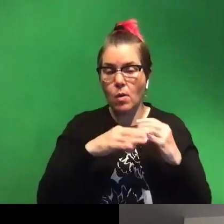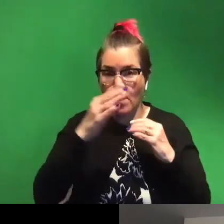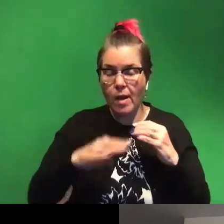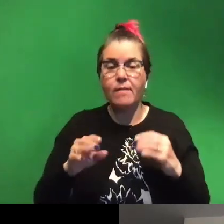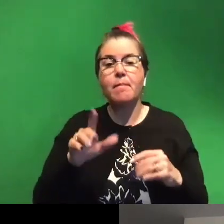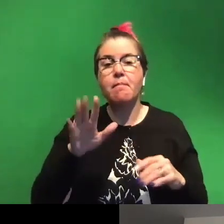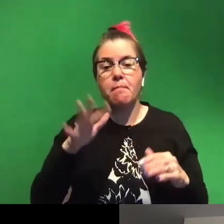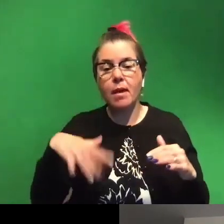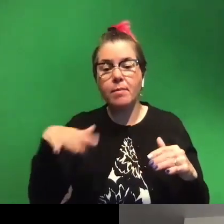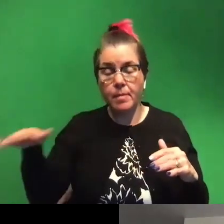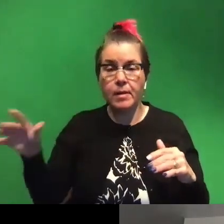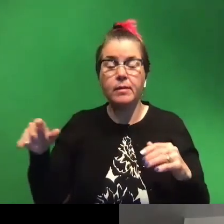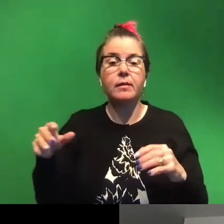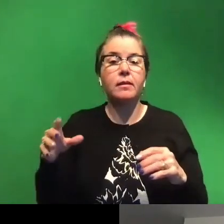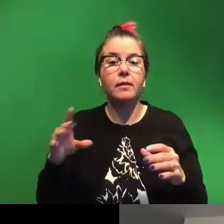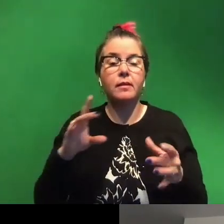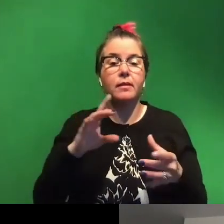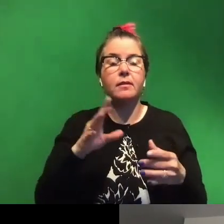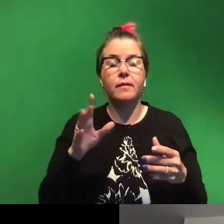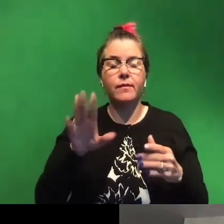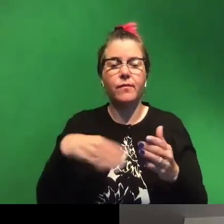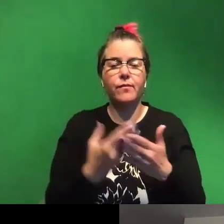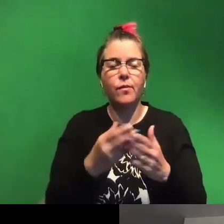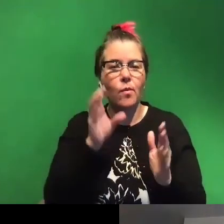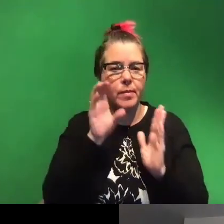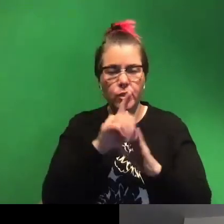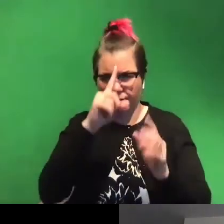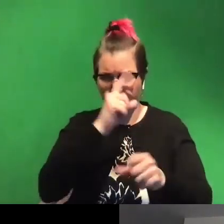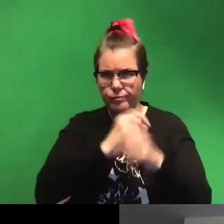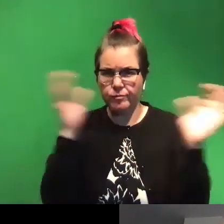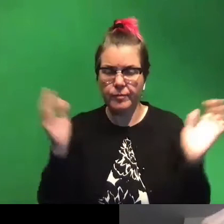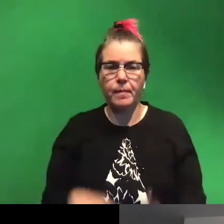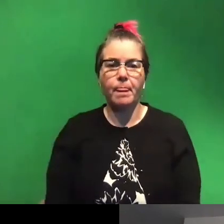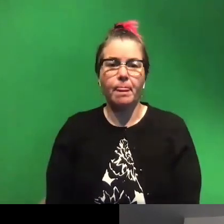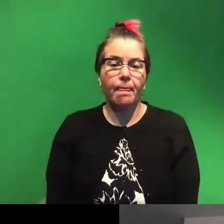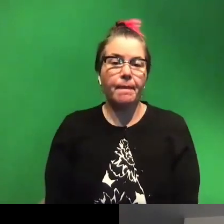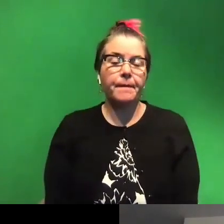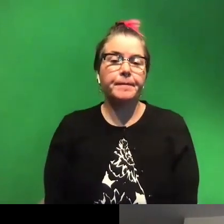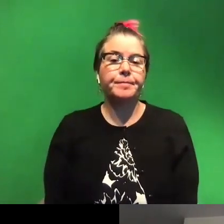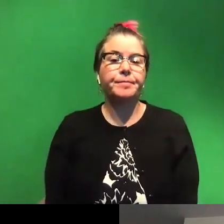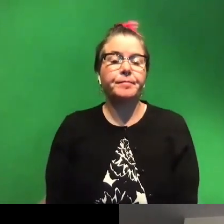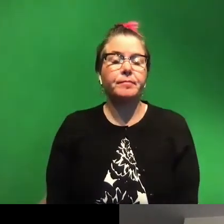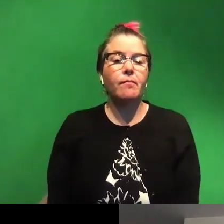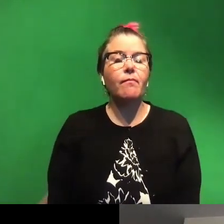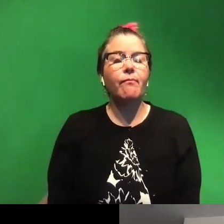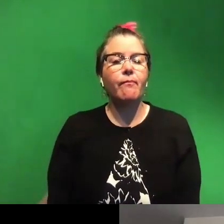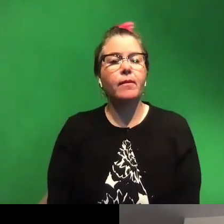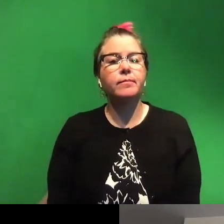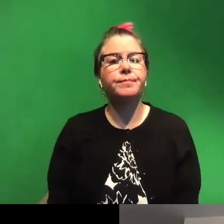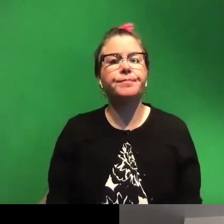blah, blah, in order to paint a whole picture. Right. Which I think it's important, just